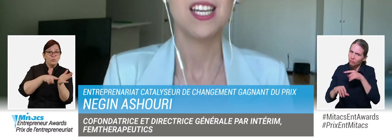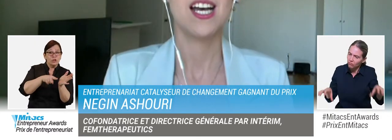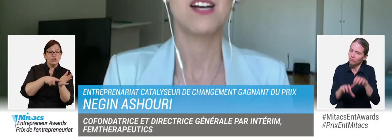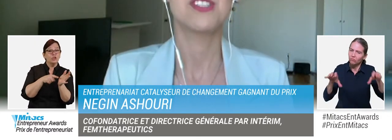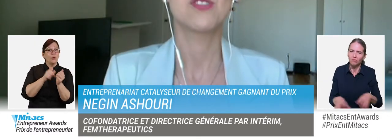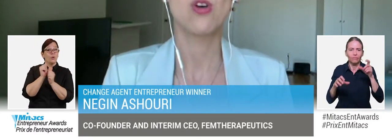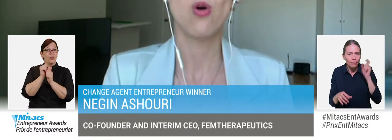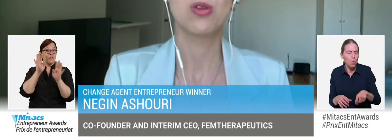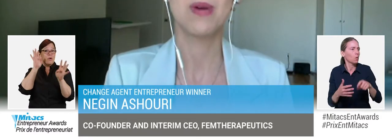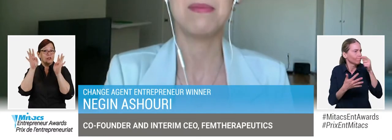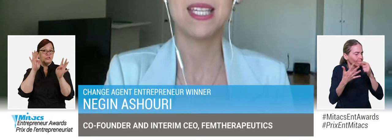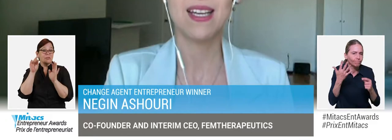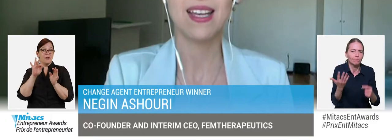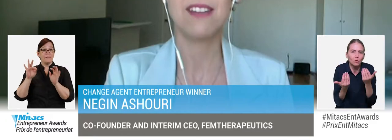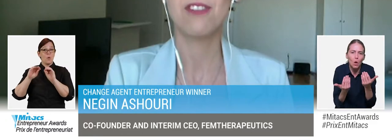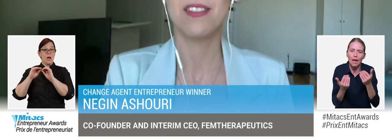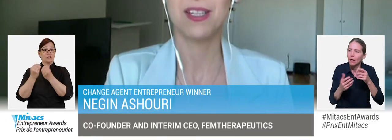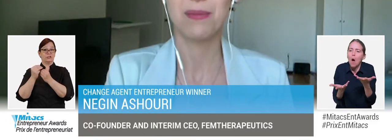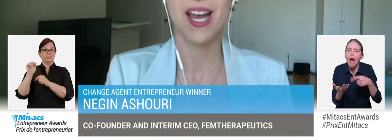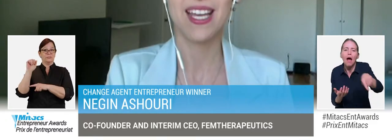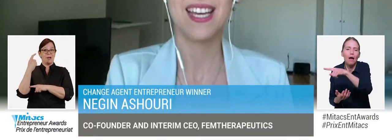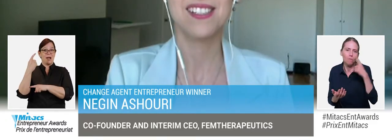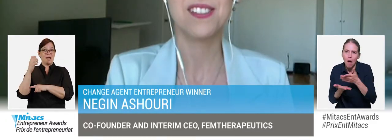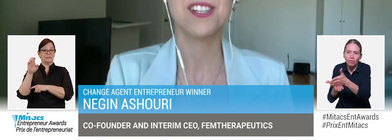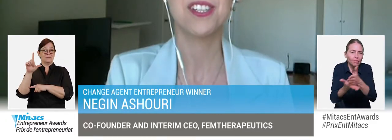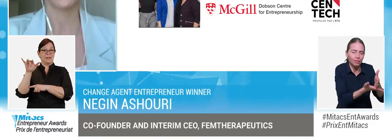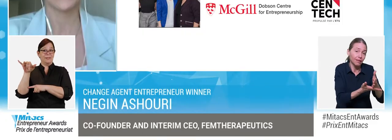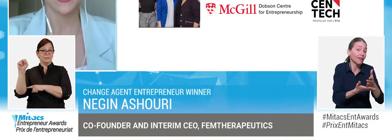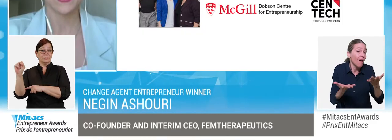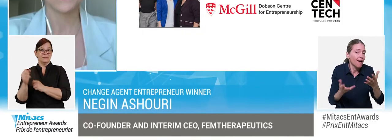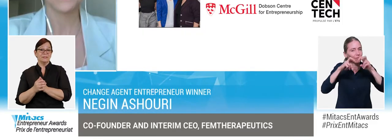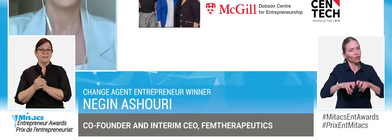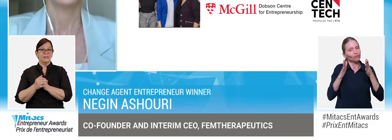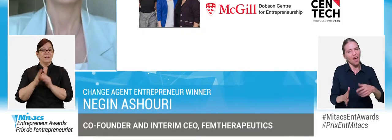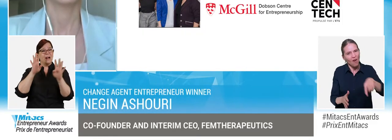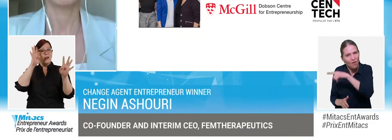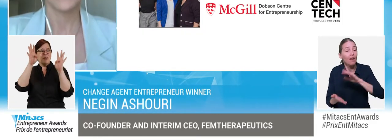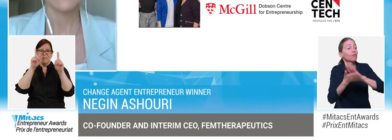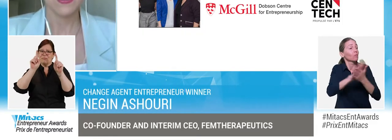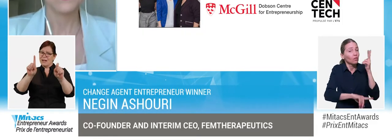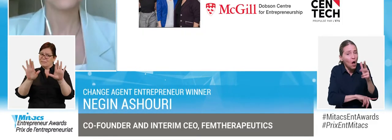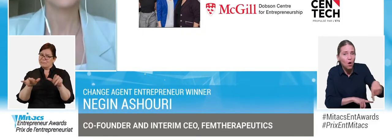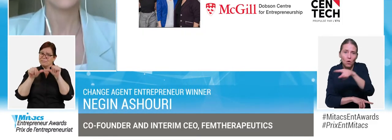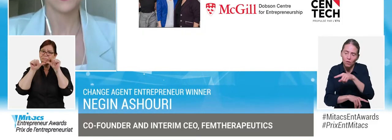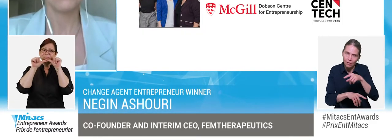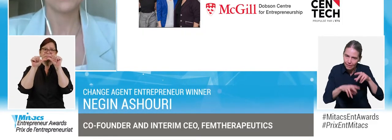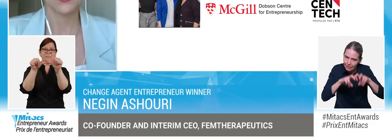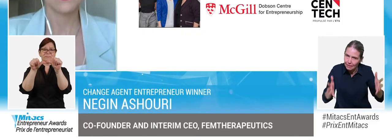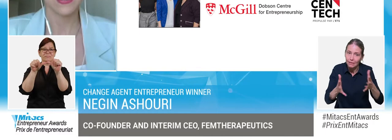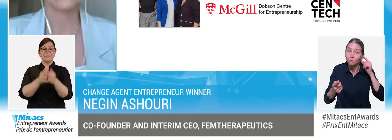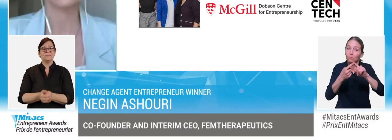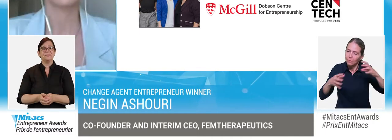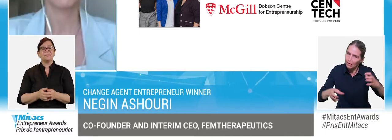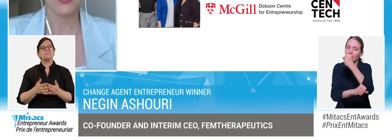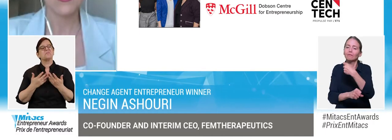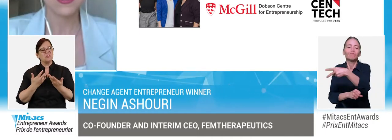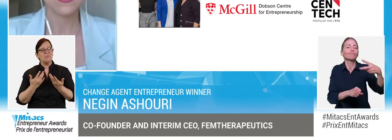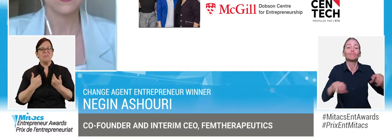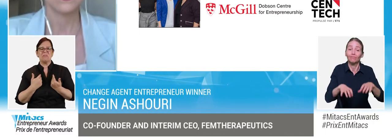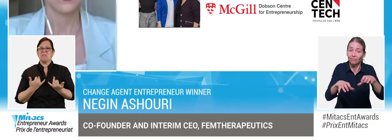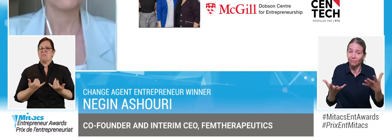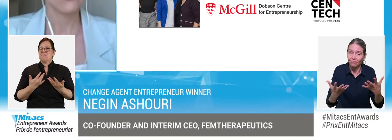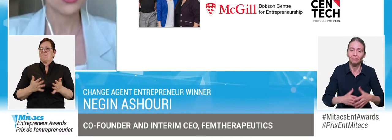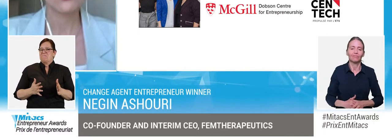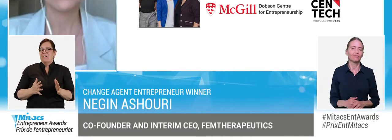Innovation, which was held by McGill and funded by NSERC Create. Then Mitacs really helped us actually